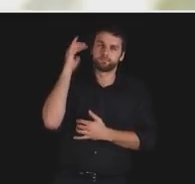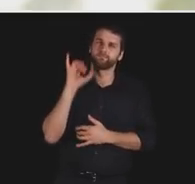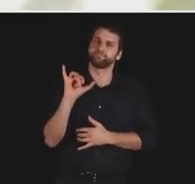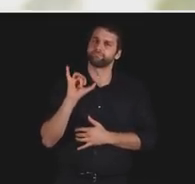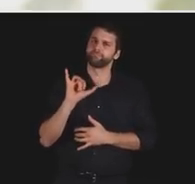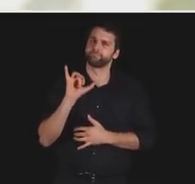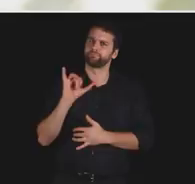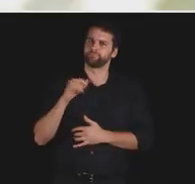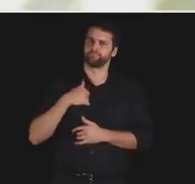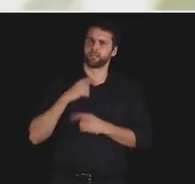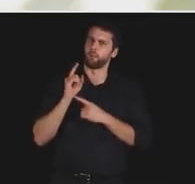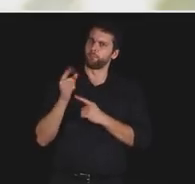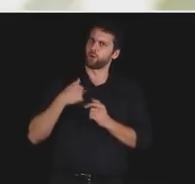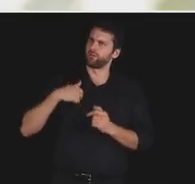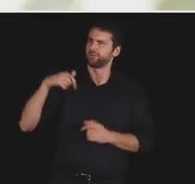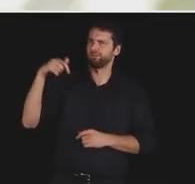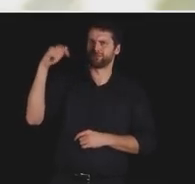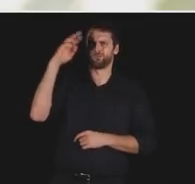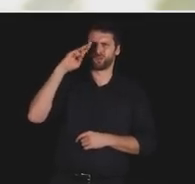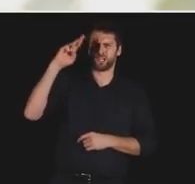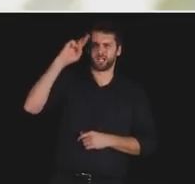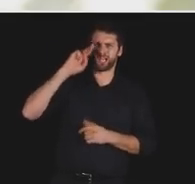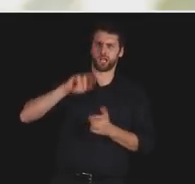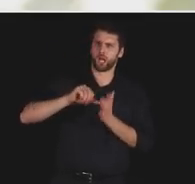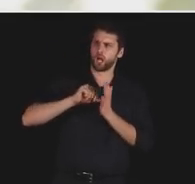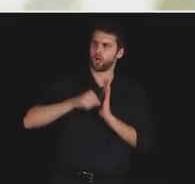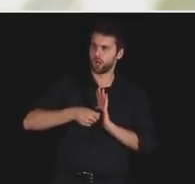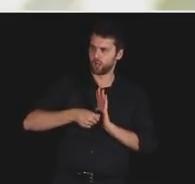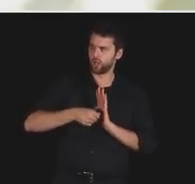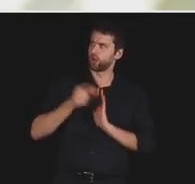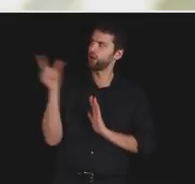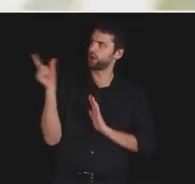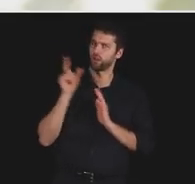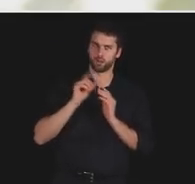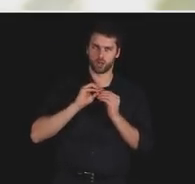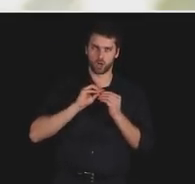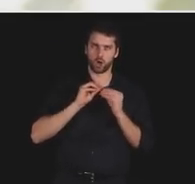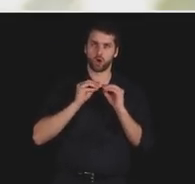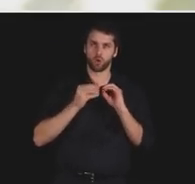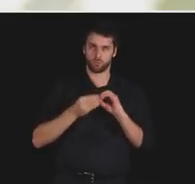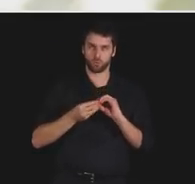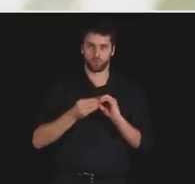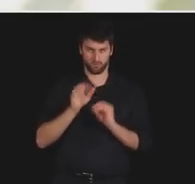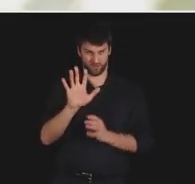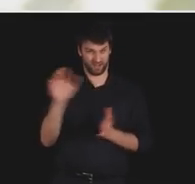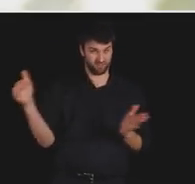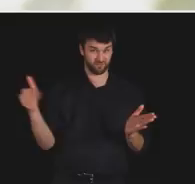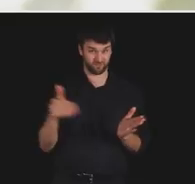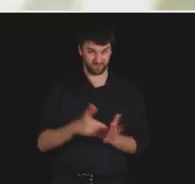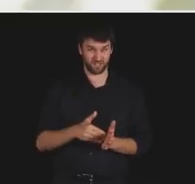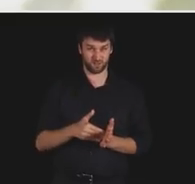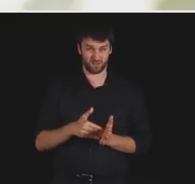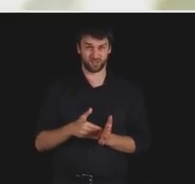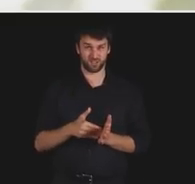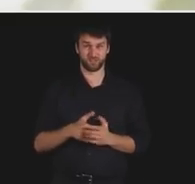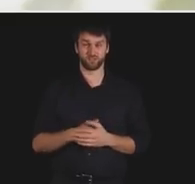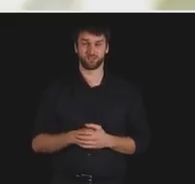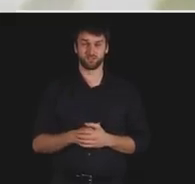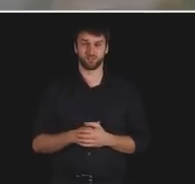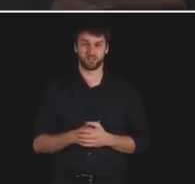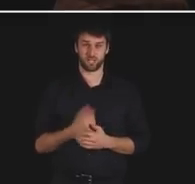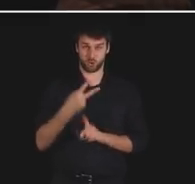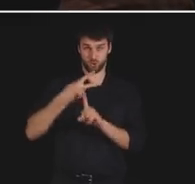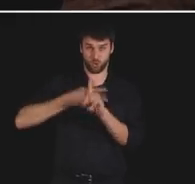which was number 5,000. with 2 months left in the year, after 10